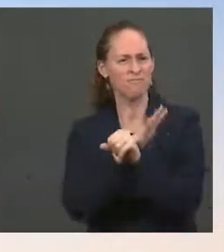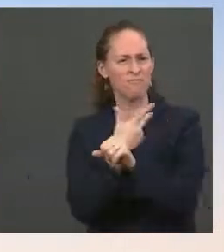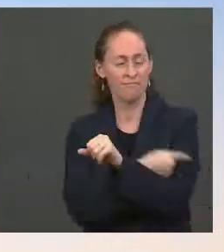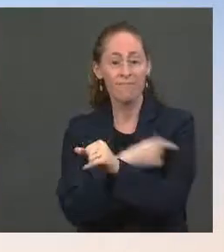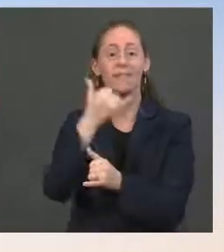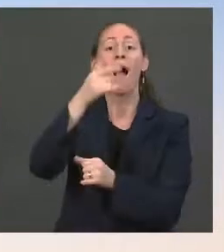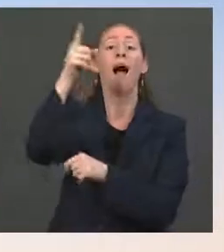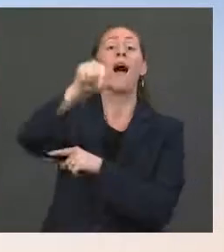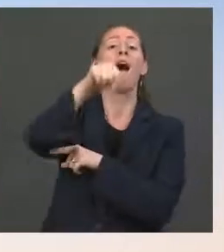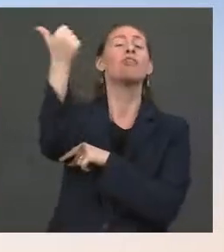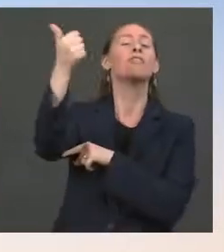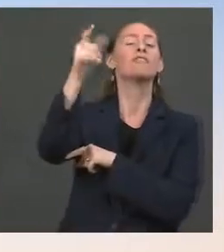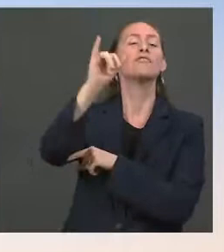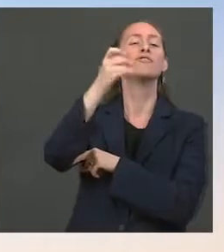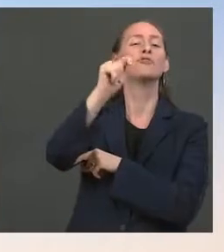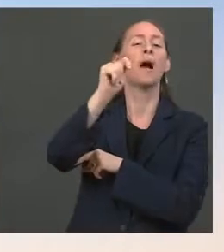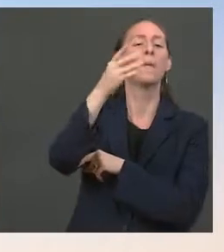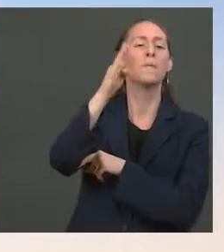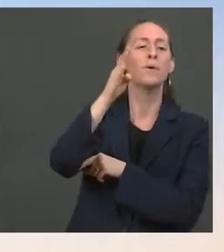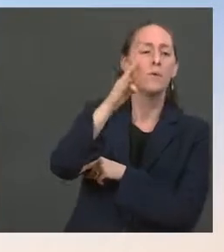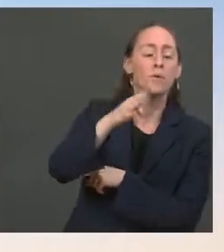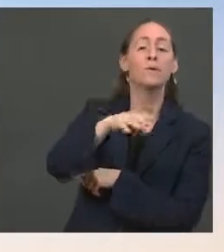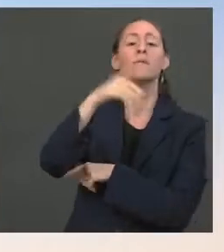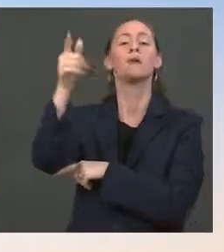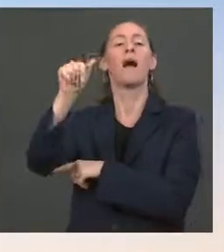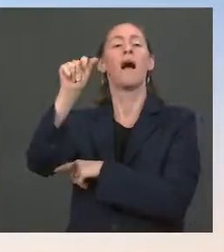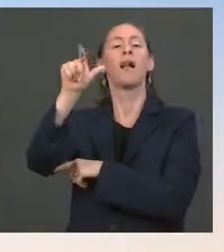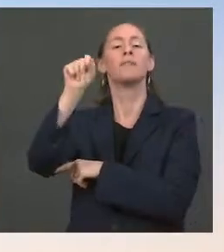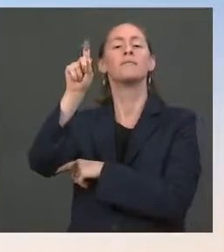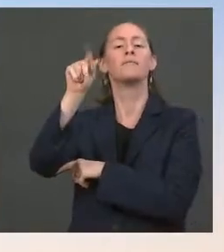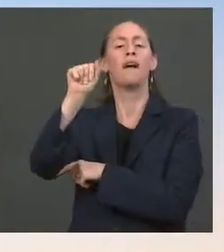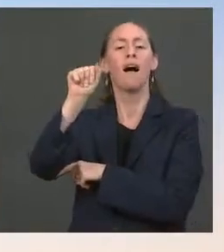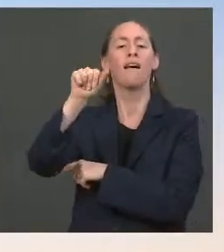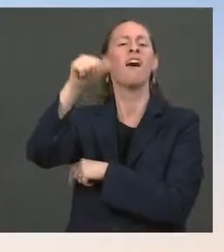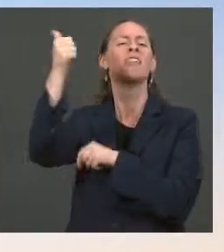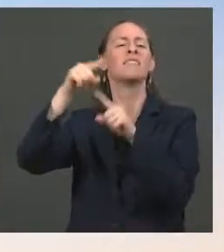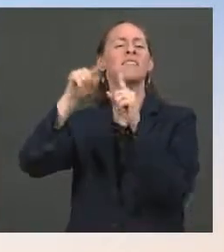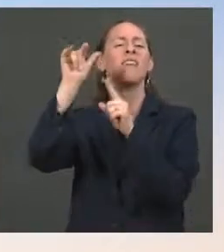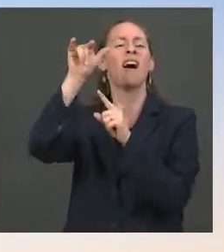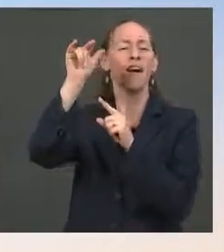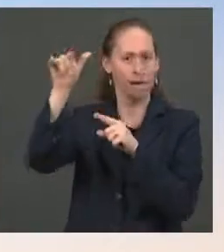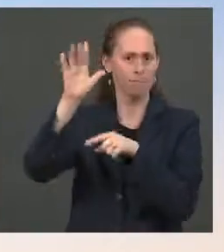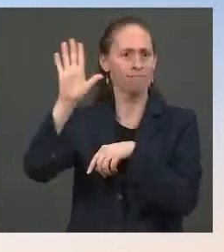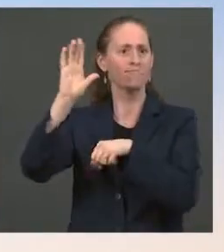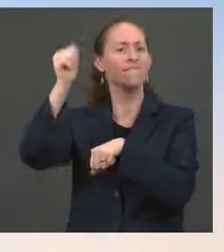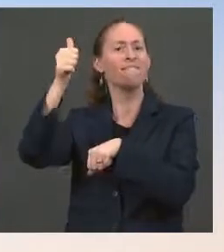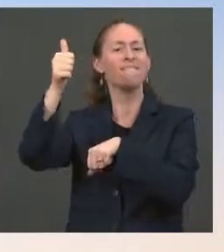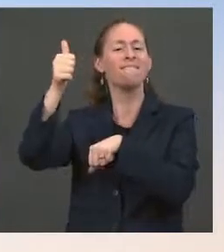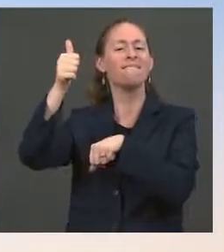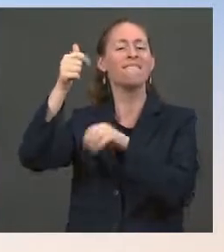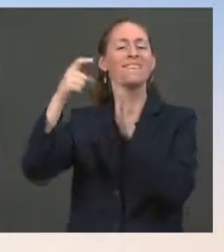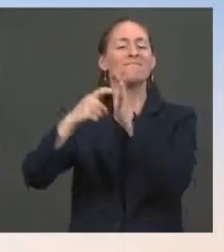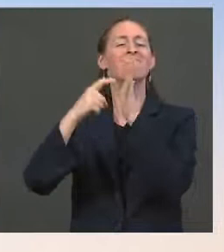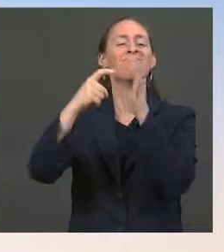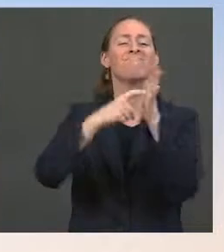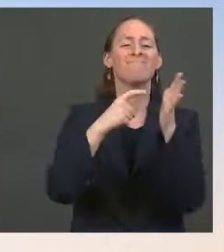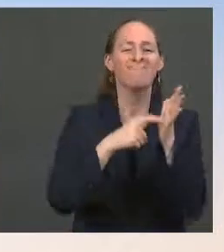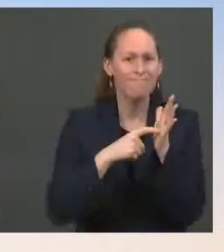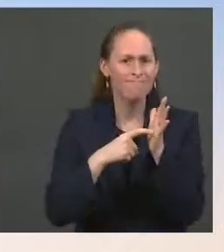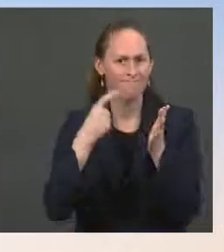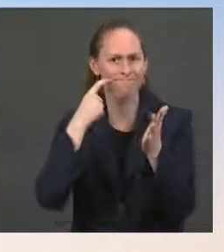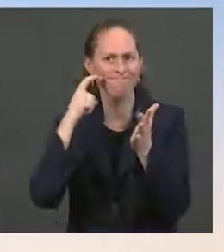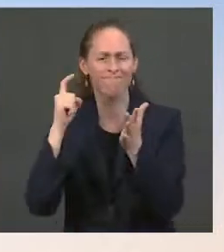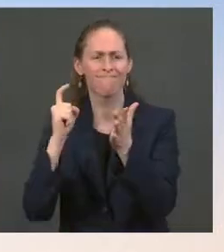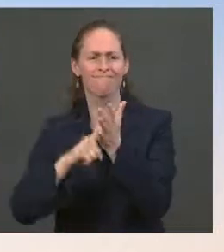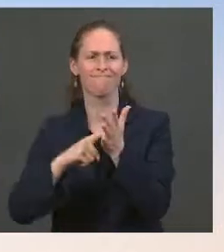American Airlines step up and move forward with their own requirements. These actions are notable as they represent a significant share of our country's air travel.